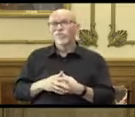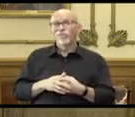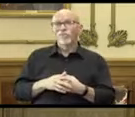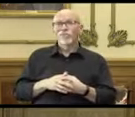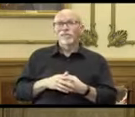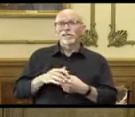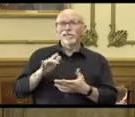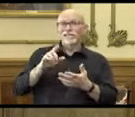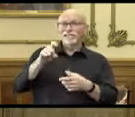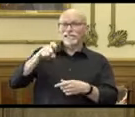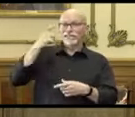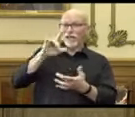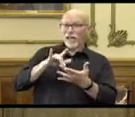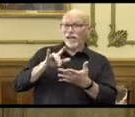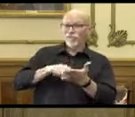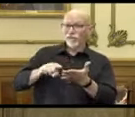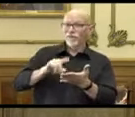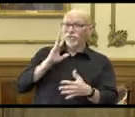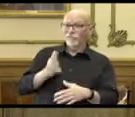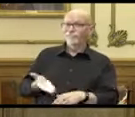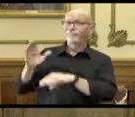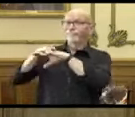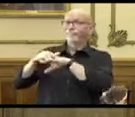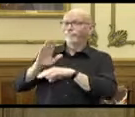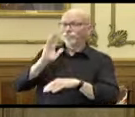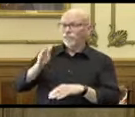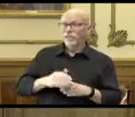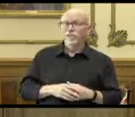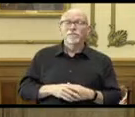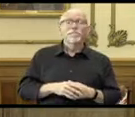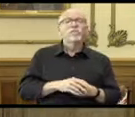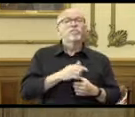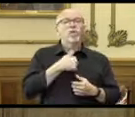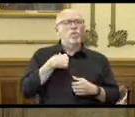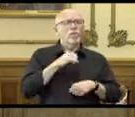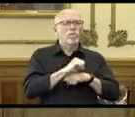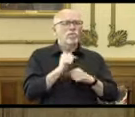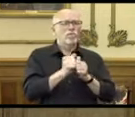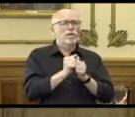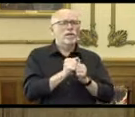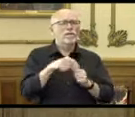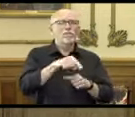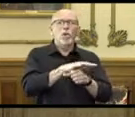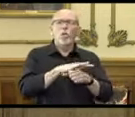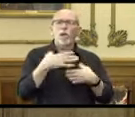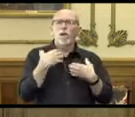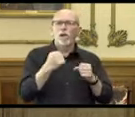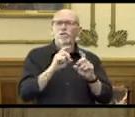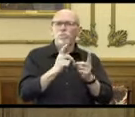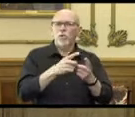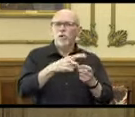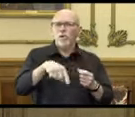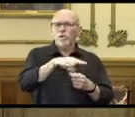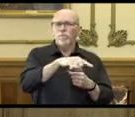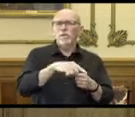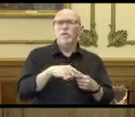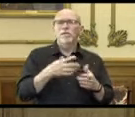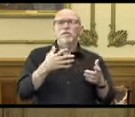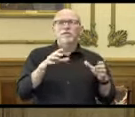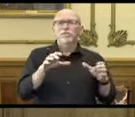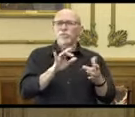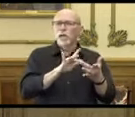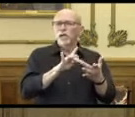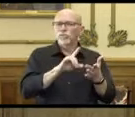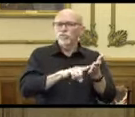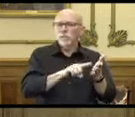the need for contact tracers is going to go up. Additionally, we work with our local health departments on them doing